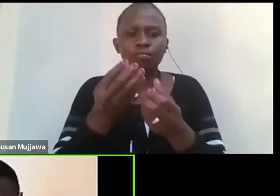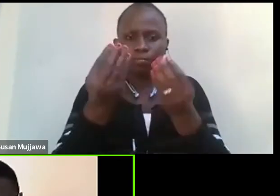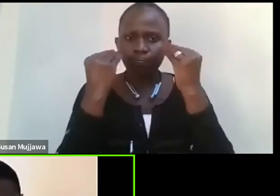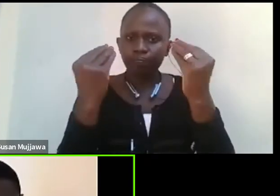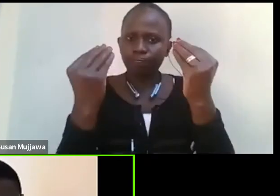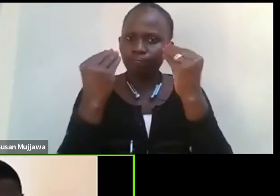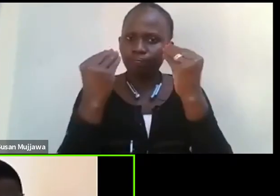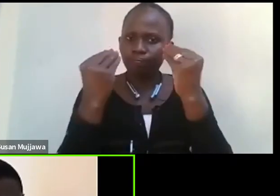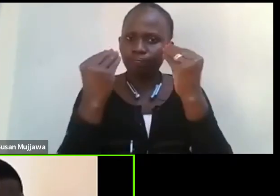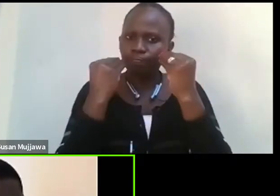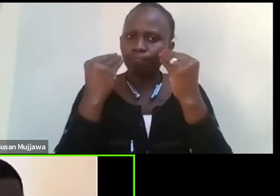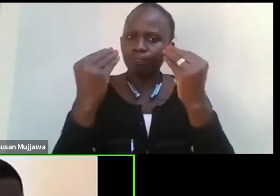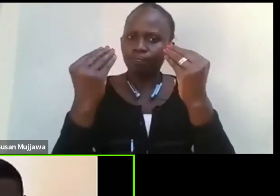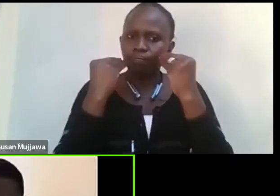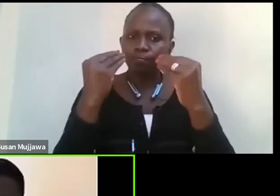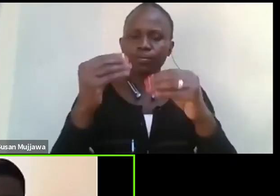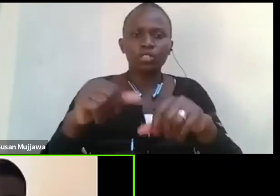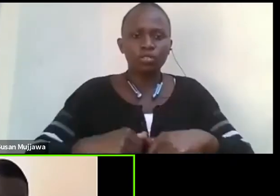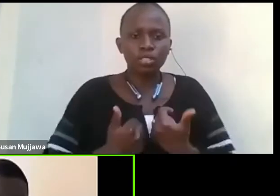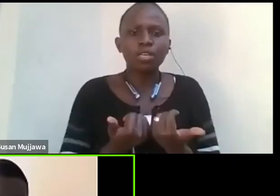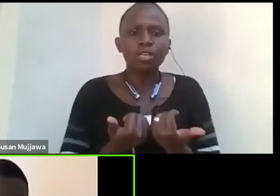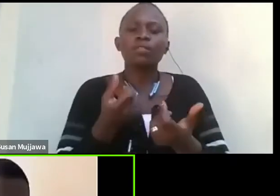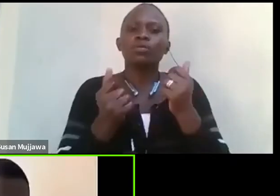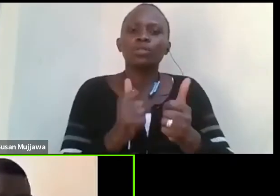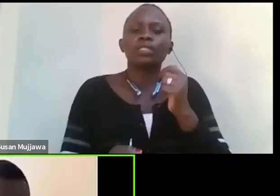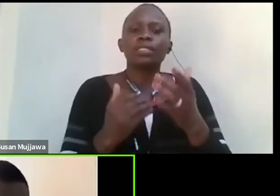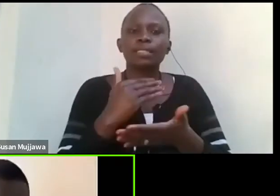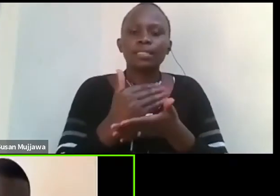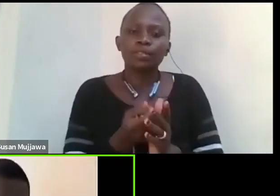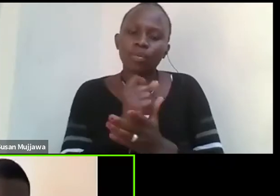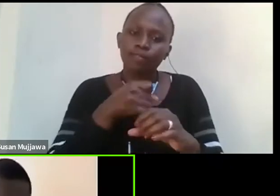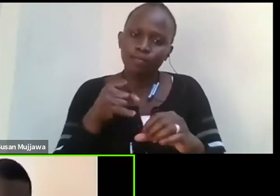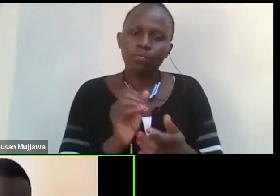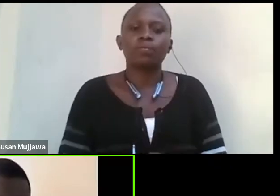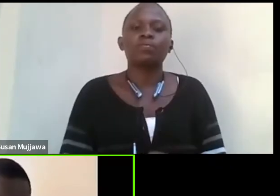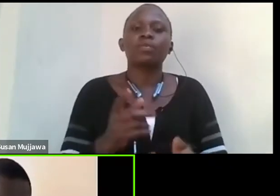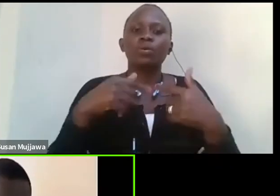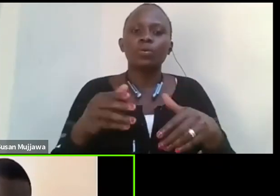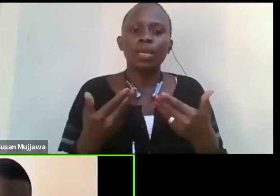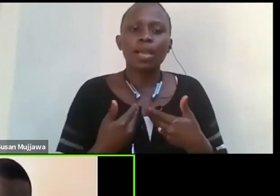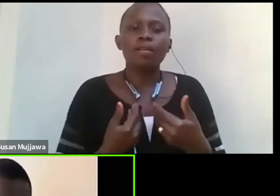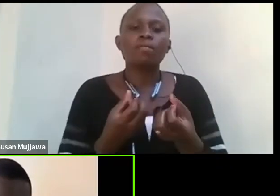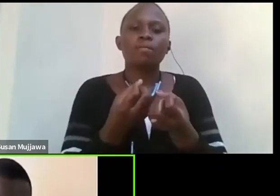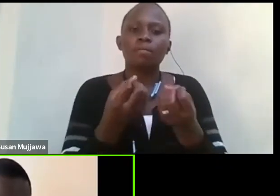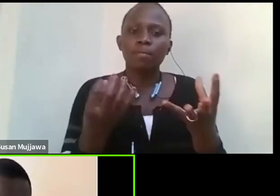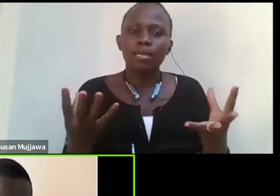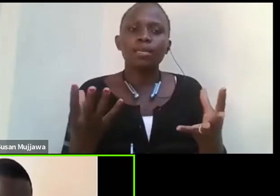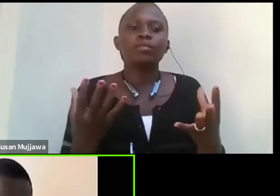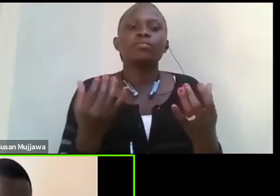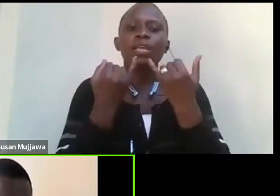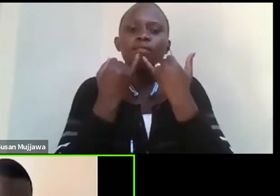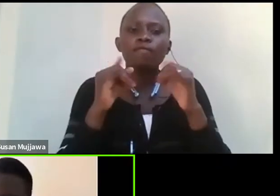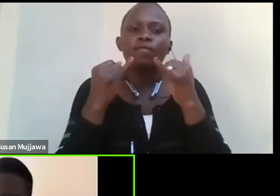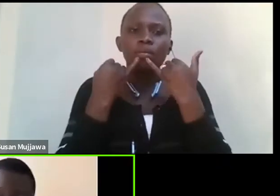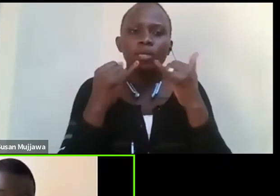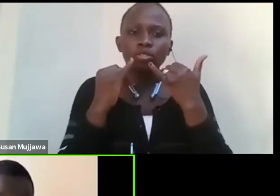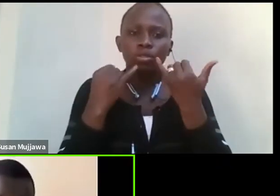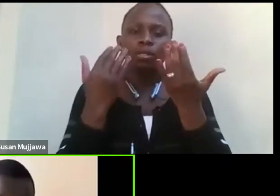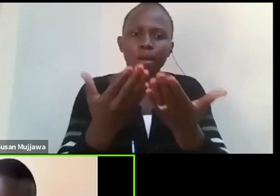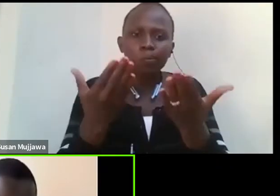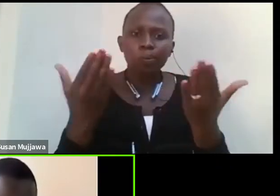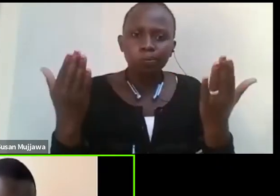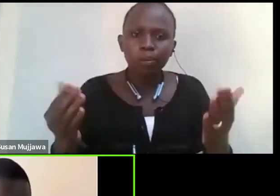sectors that you want to get into. We have so many pieces of information that are out there. If you